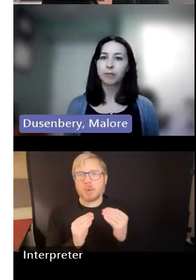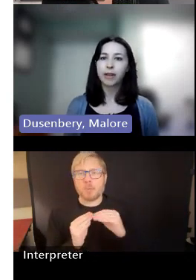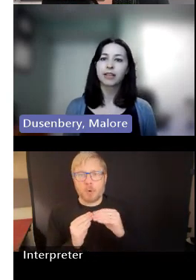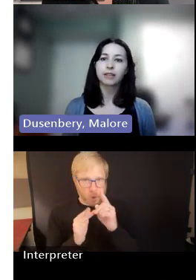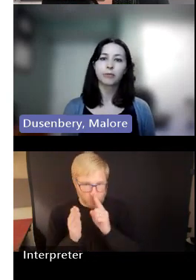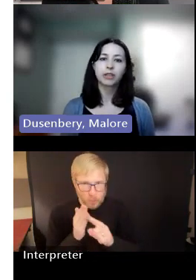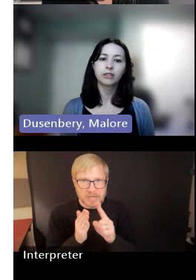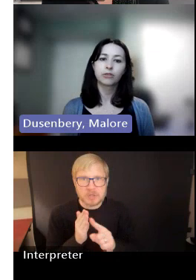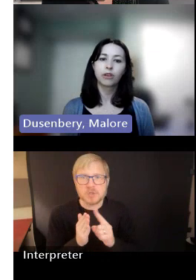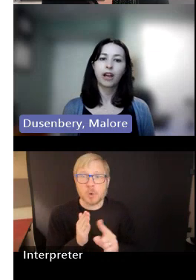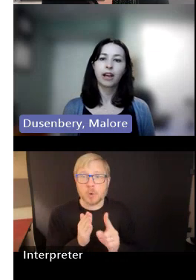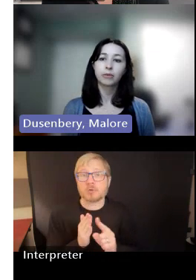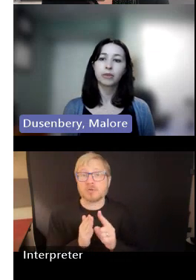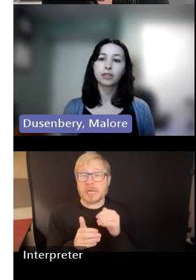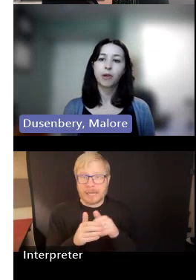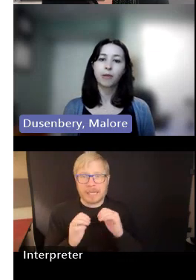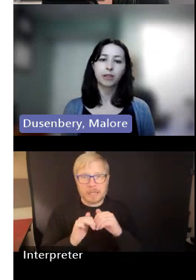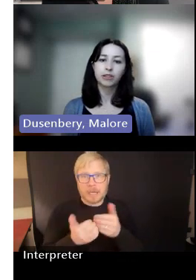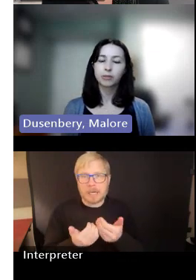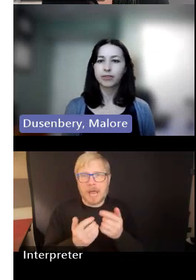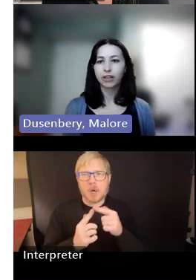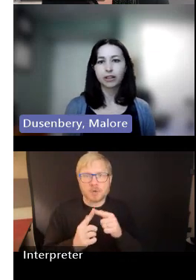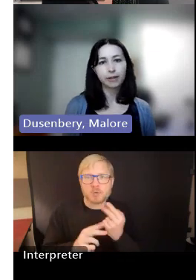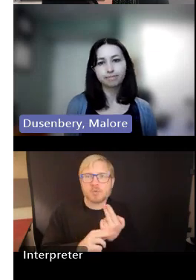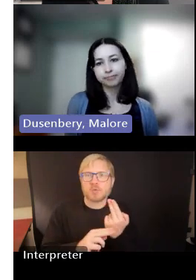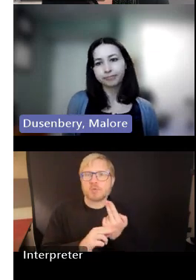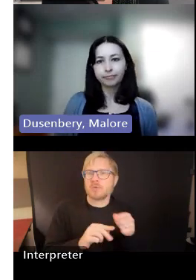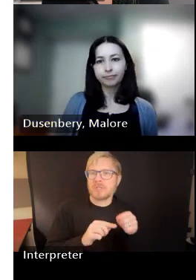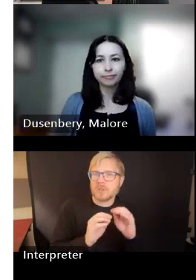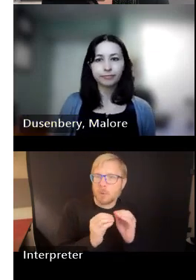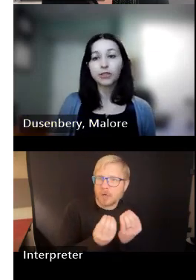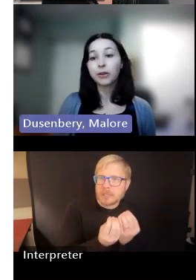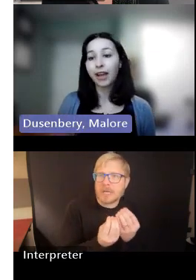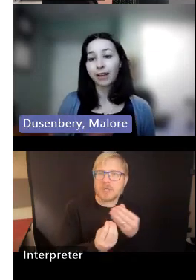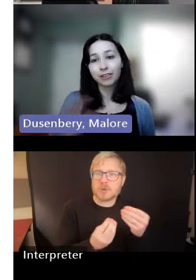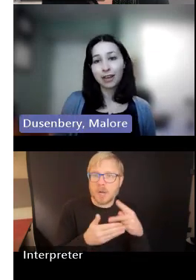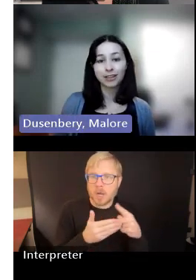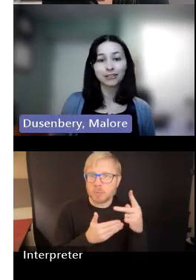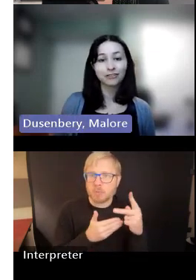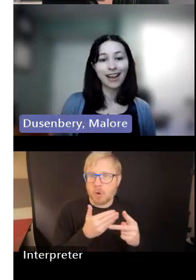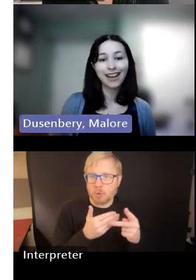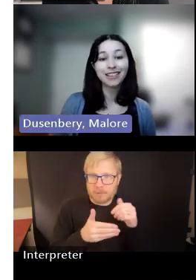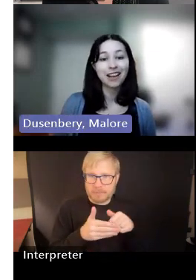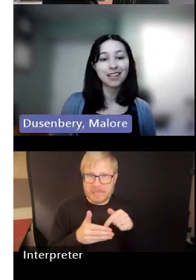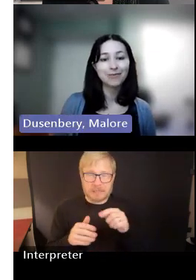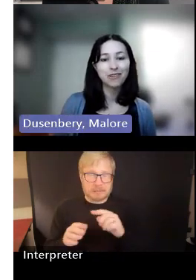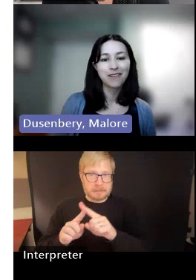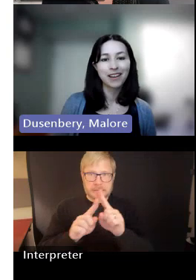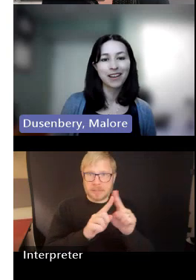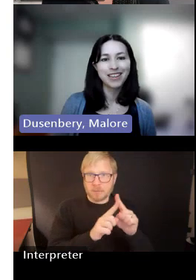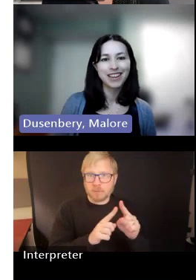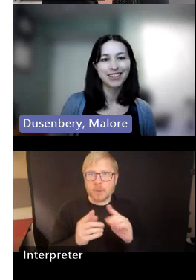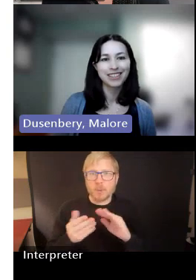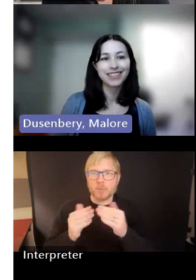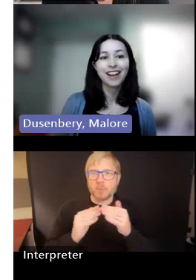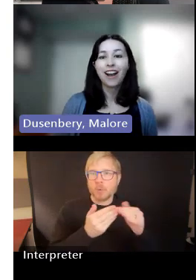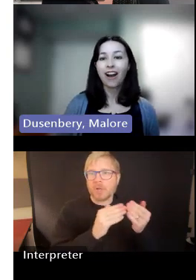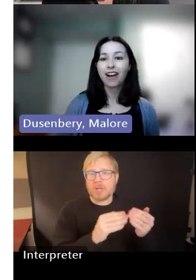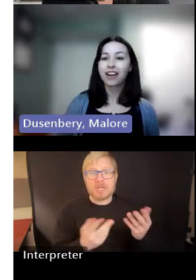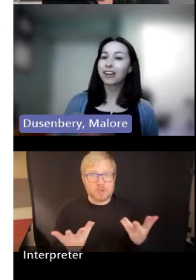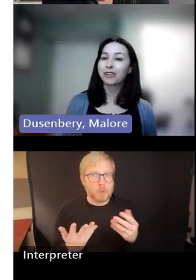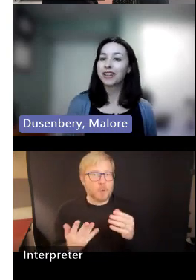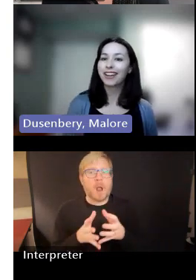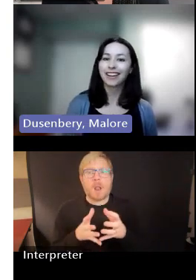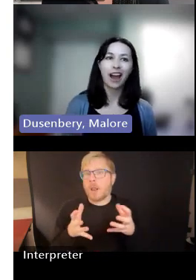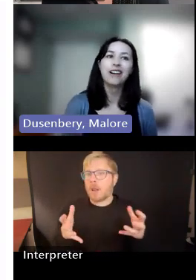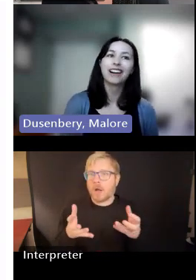being implemented with this population specifically. So again, lots more recommendations